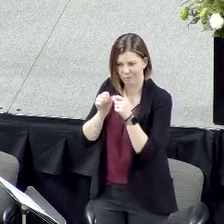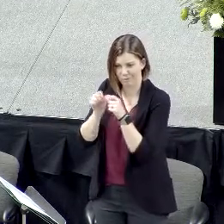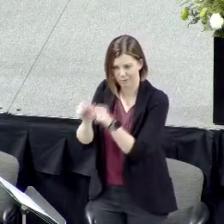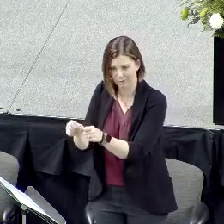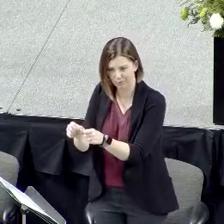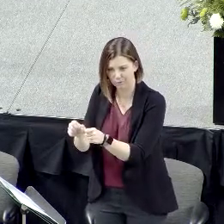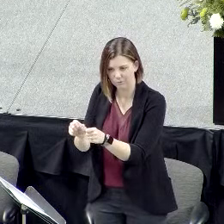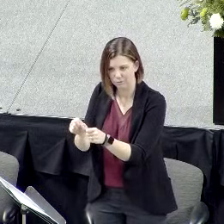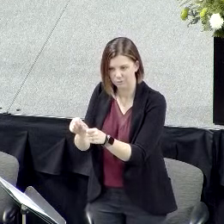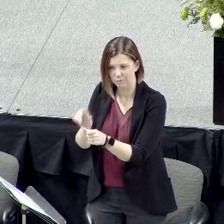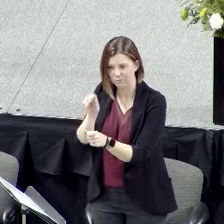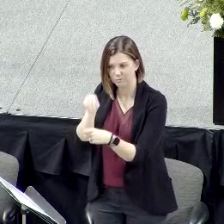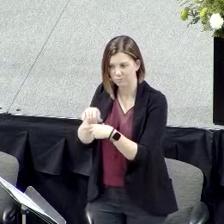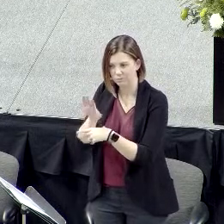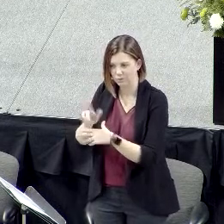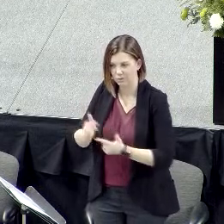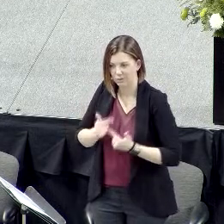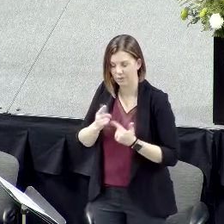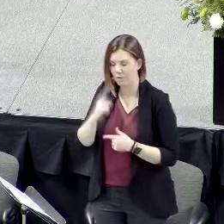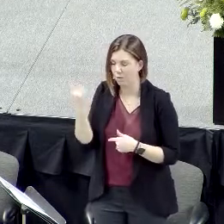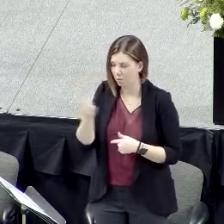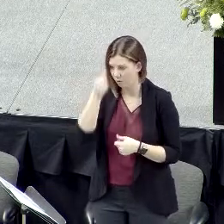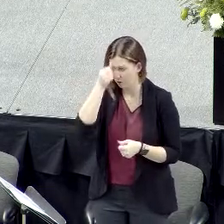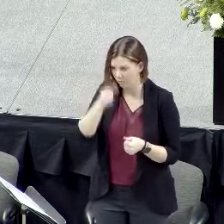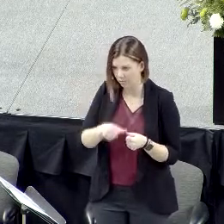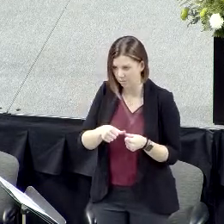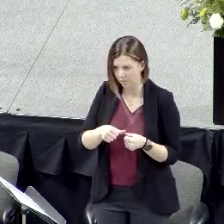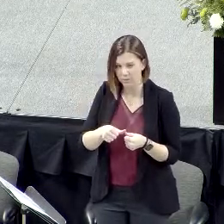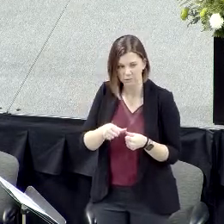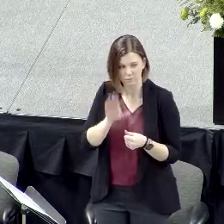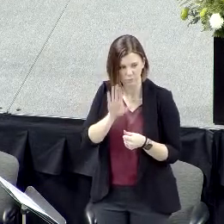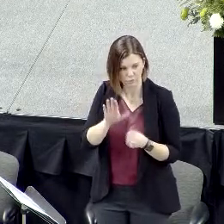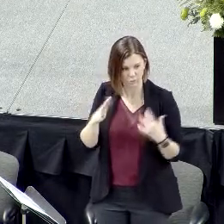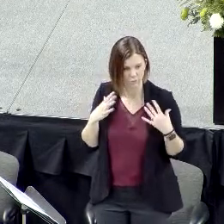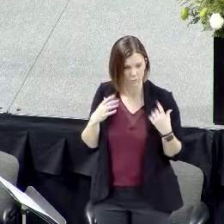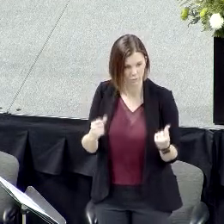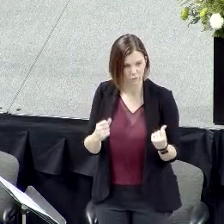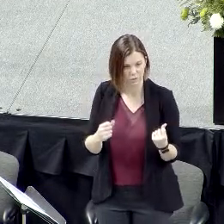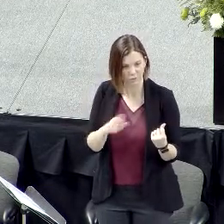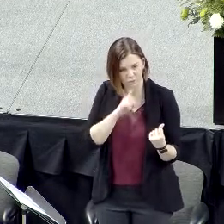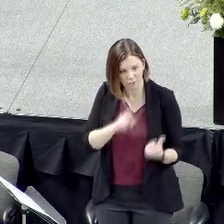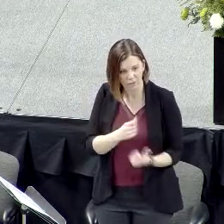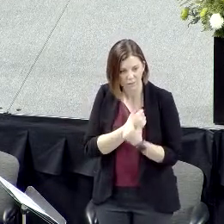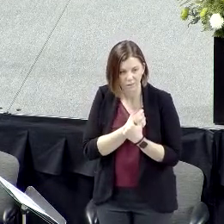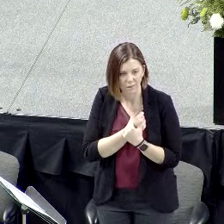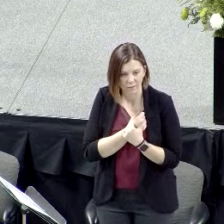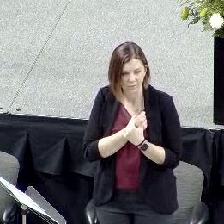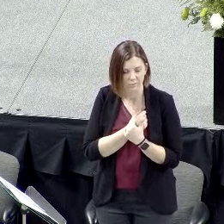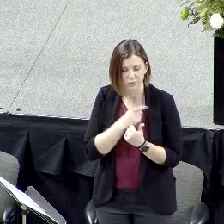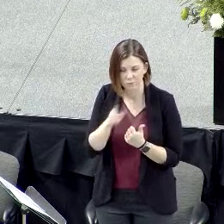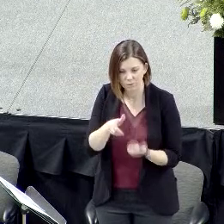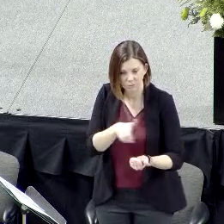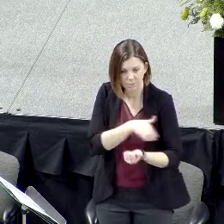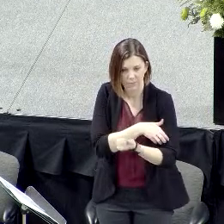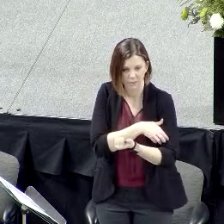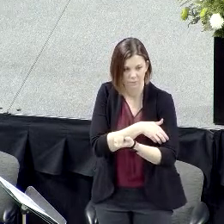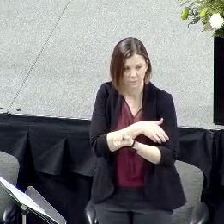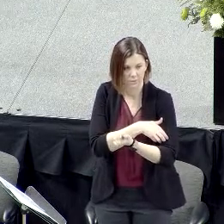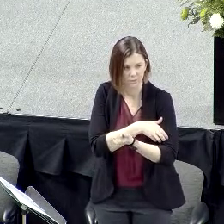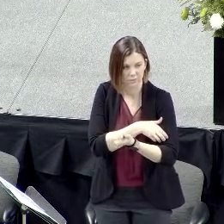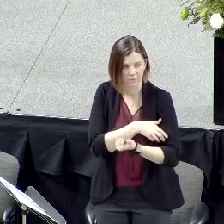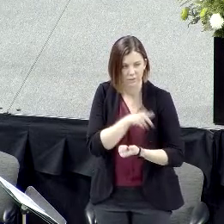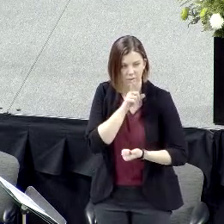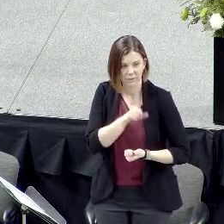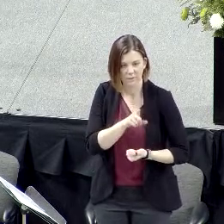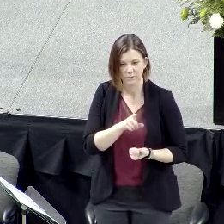life. May you always remember how strong you are, how loved you are, how powerful you are, and how